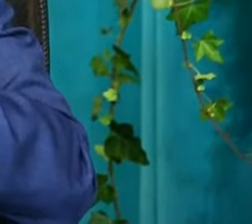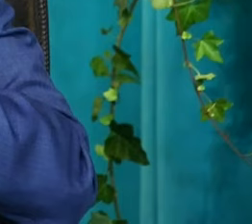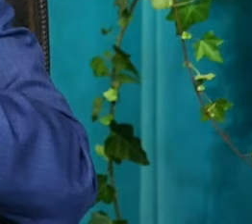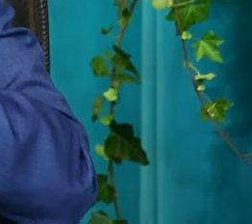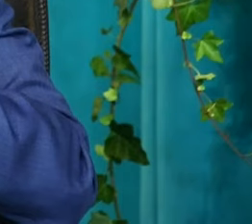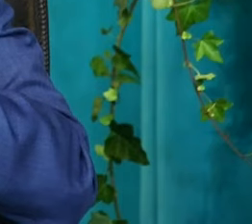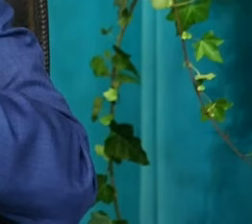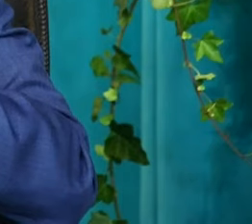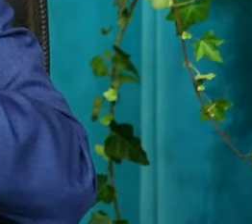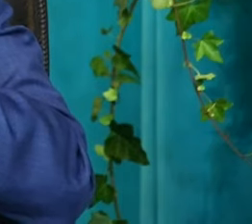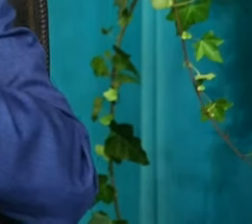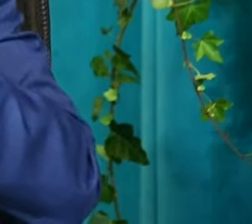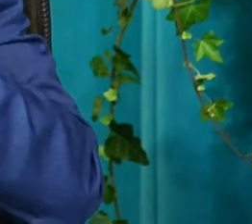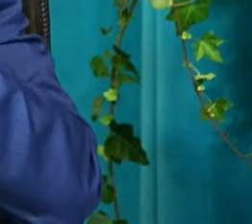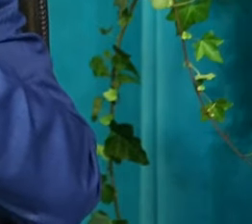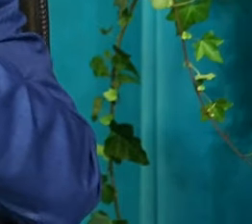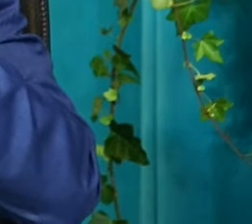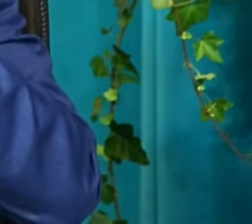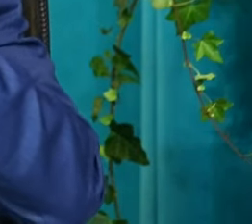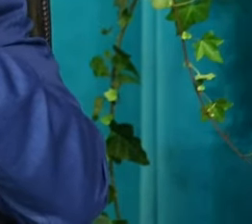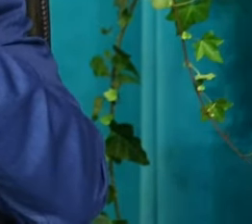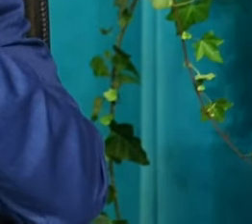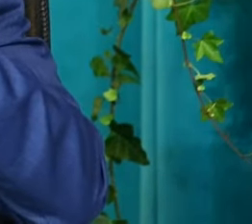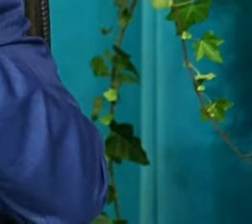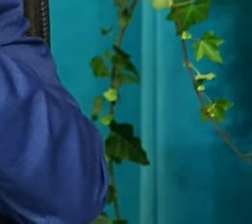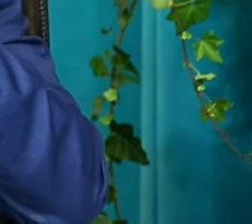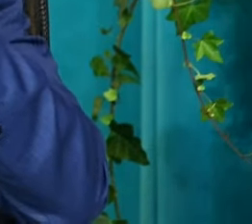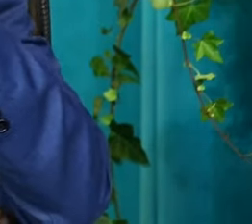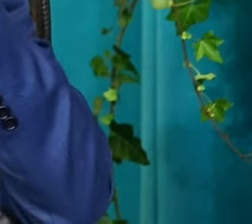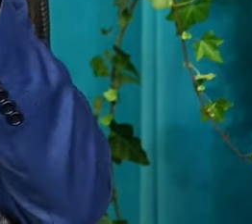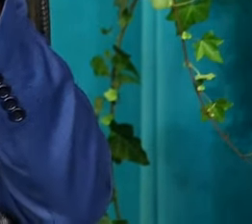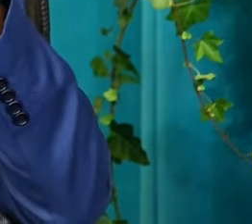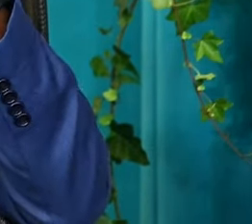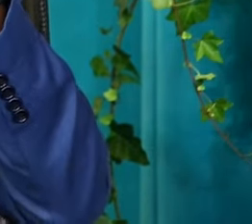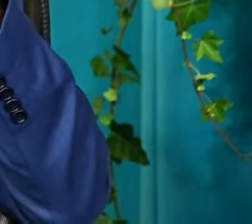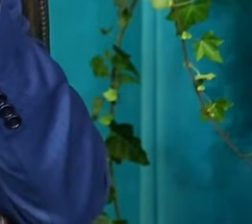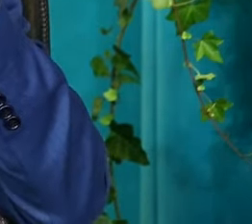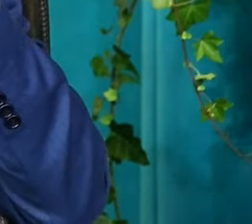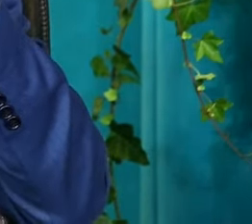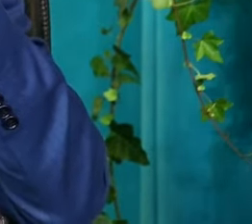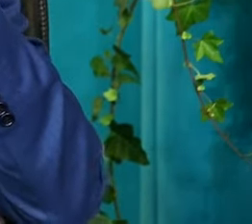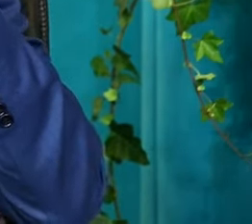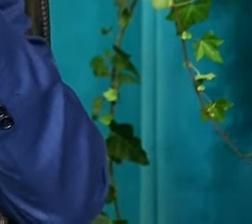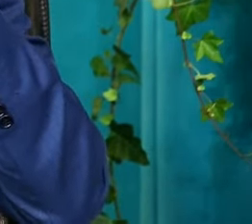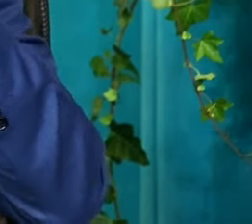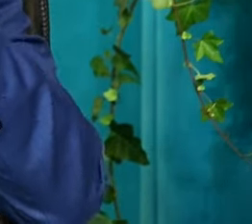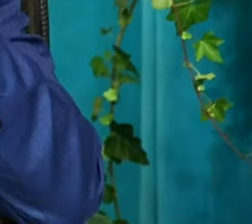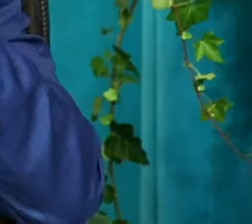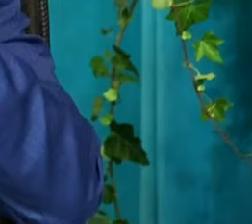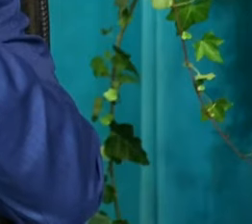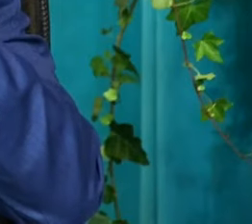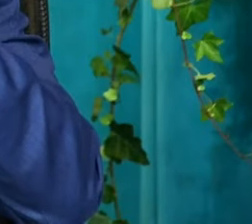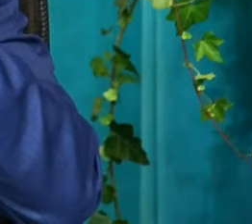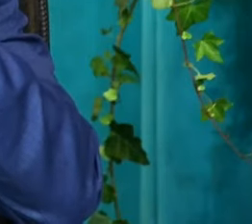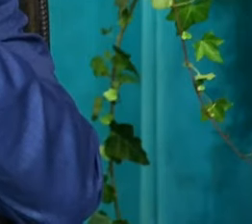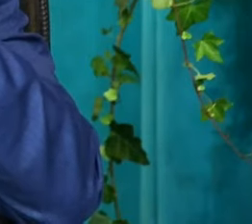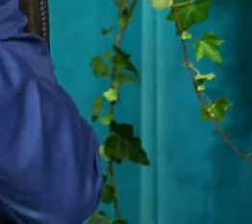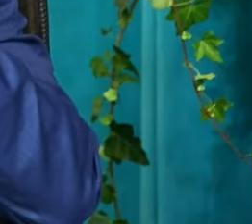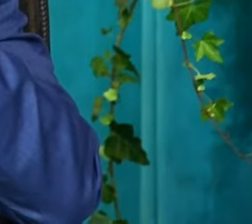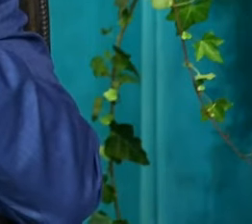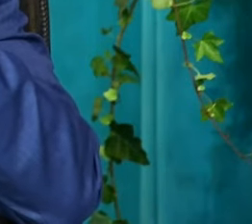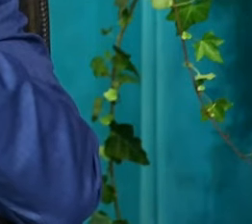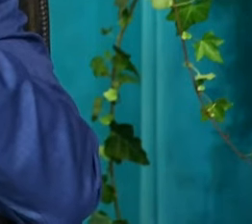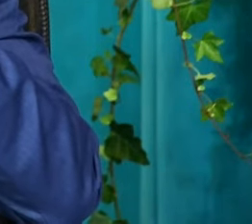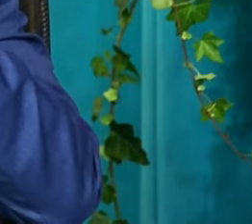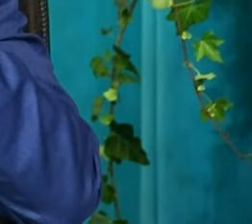Now, having said that, there are some verses that can encourage you in times of loneliness, in times when you feel that you're